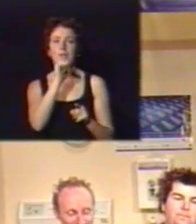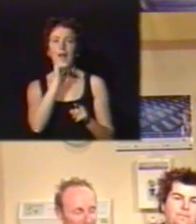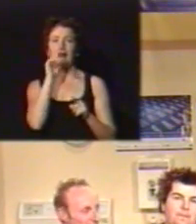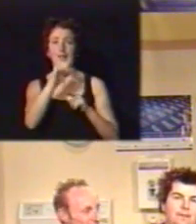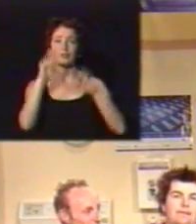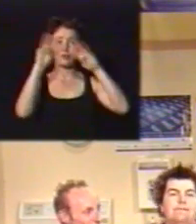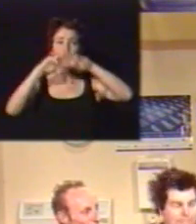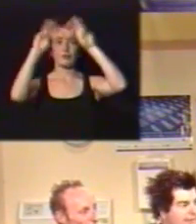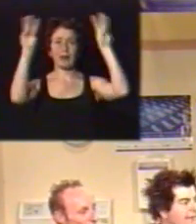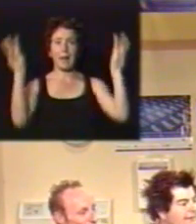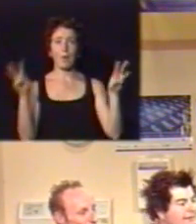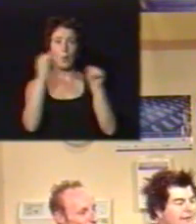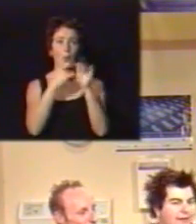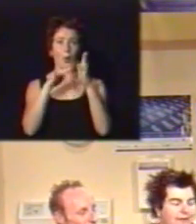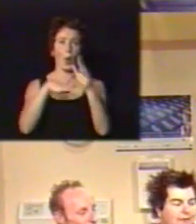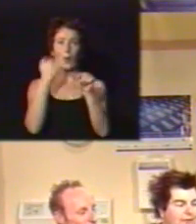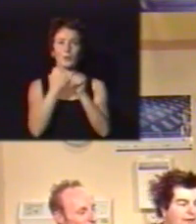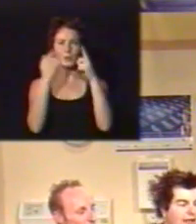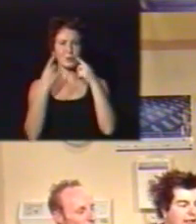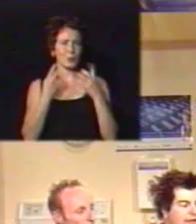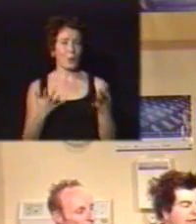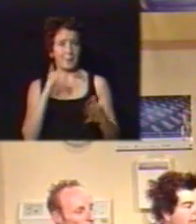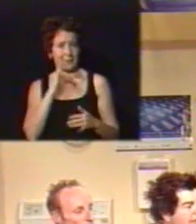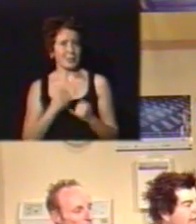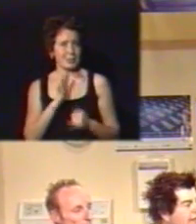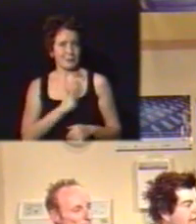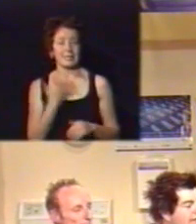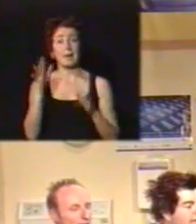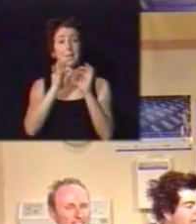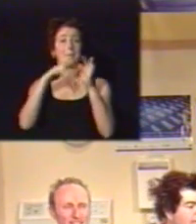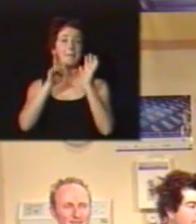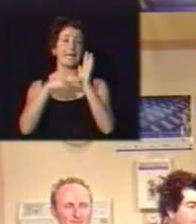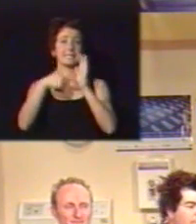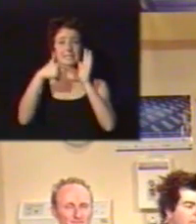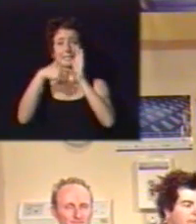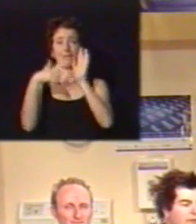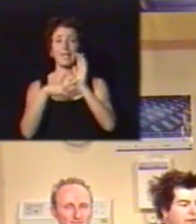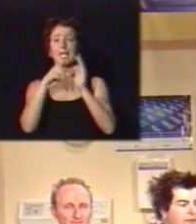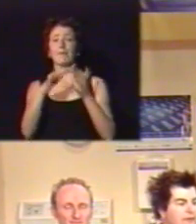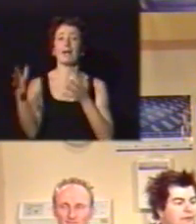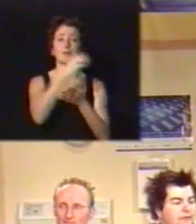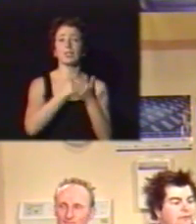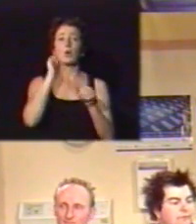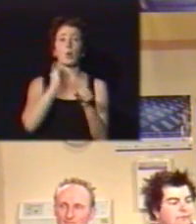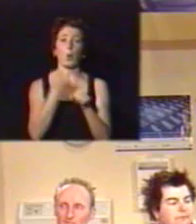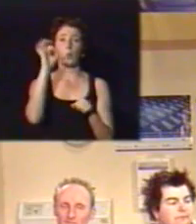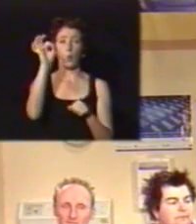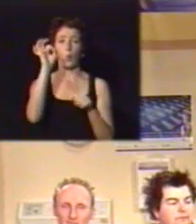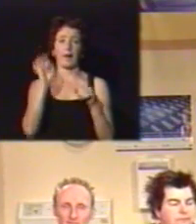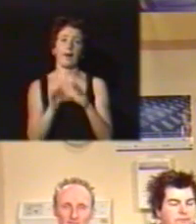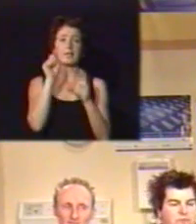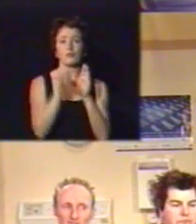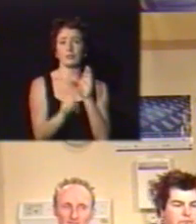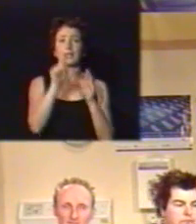Rainbow Gong Show. Now, which should be very interesting. It's a Bent TV fundraiser, gold coin entry for